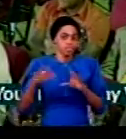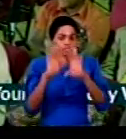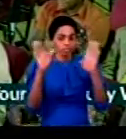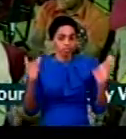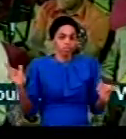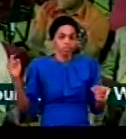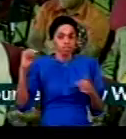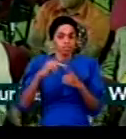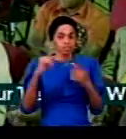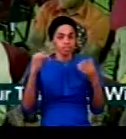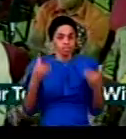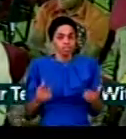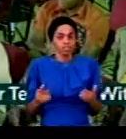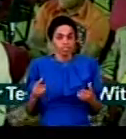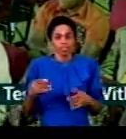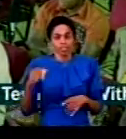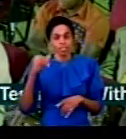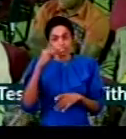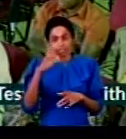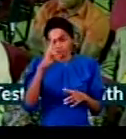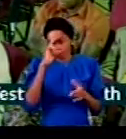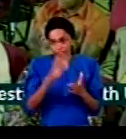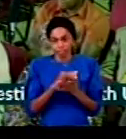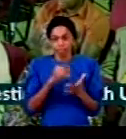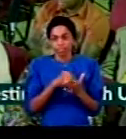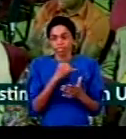for the Lord. Gone forever.